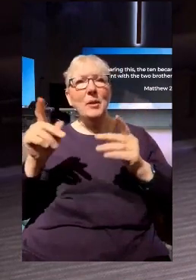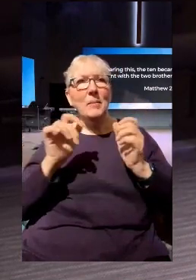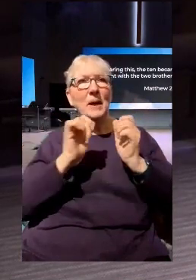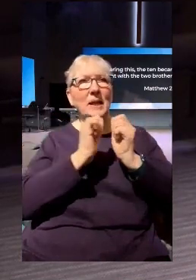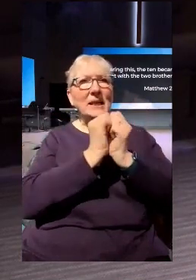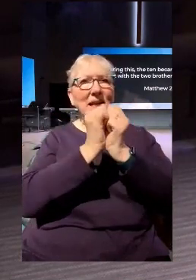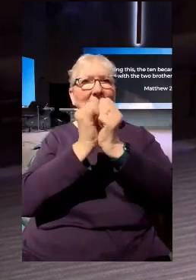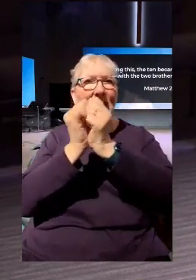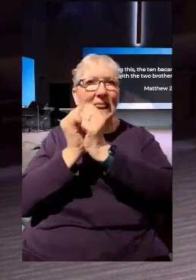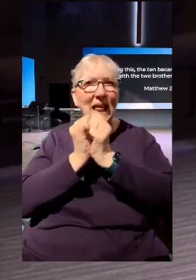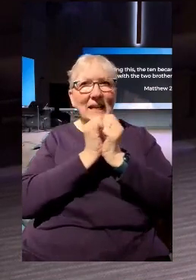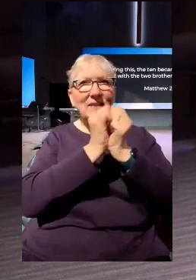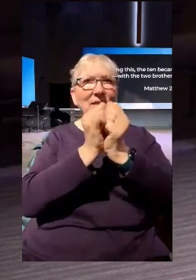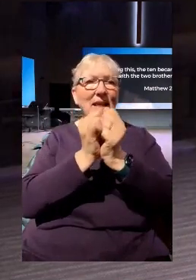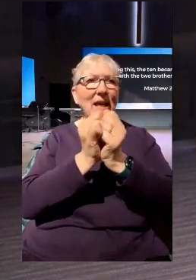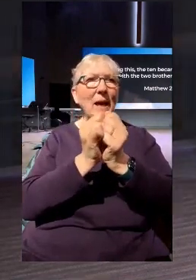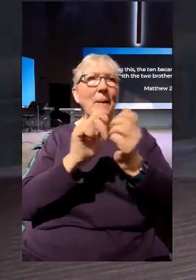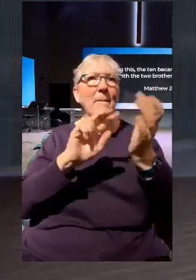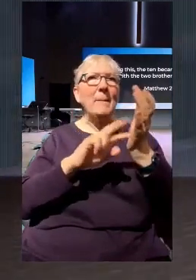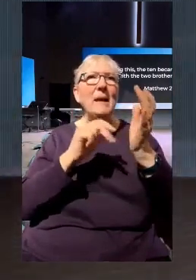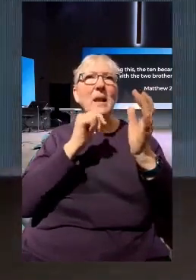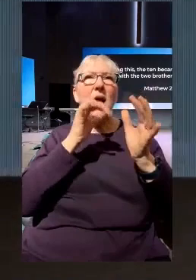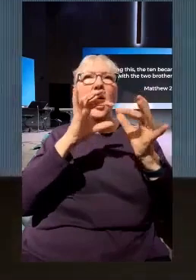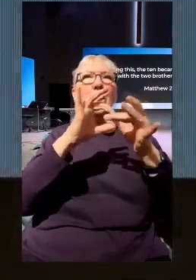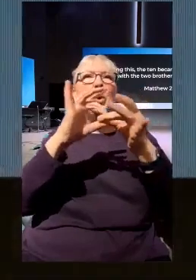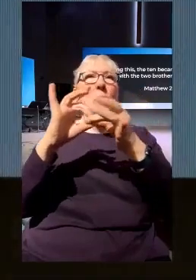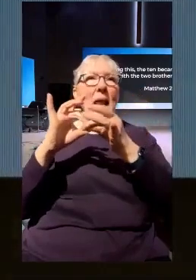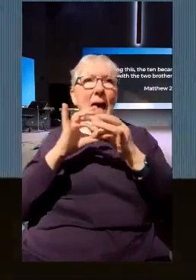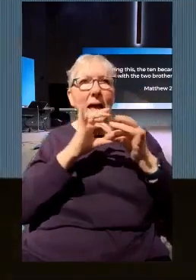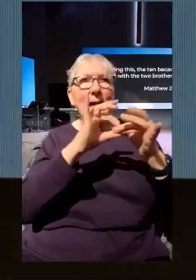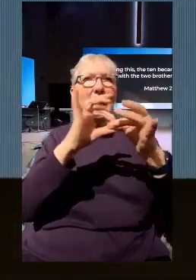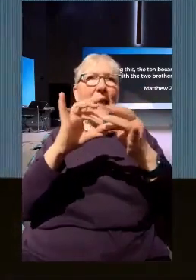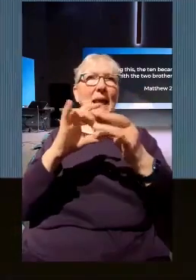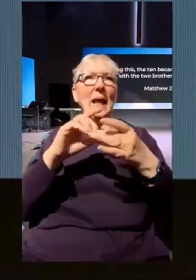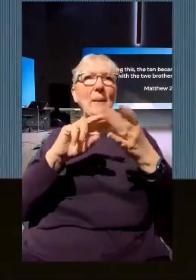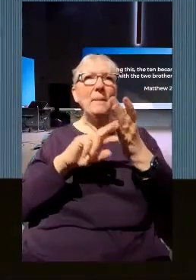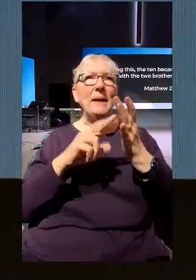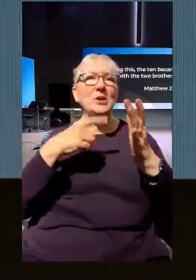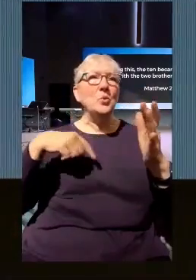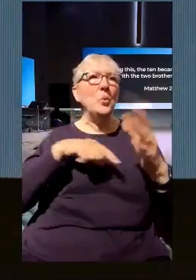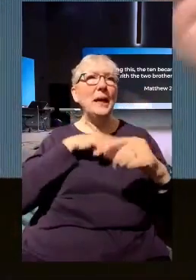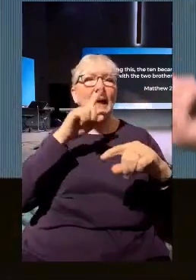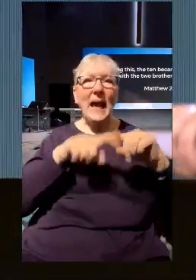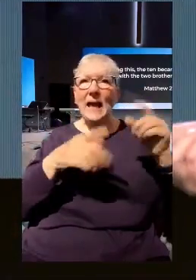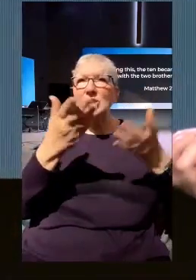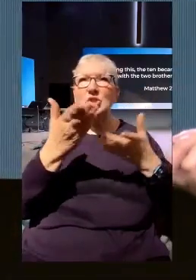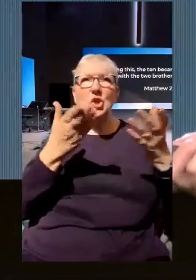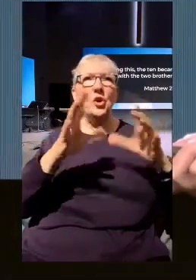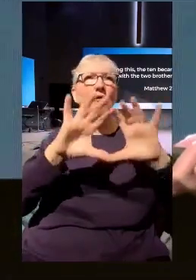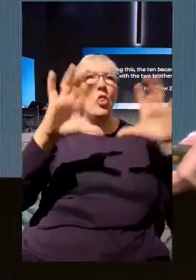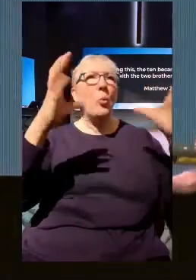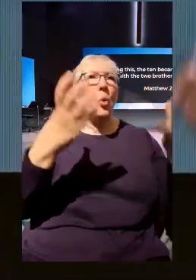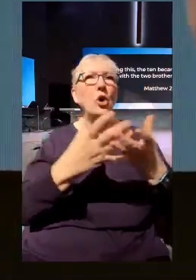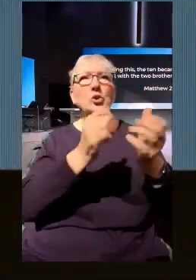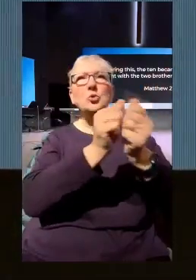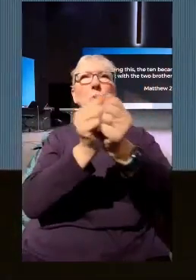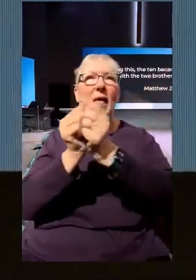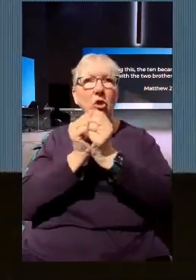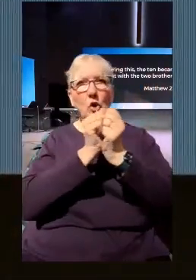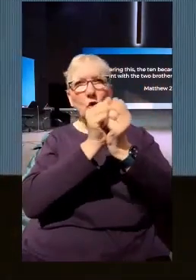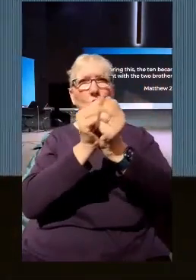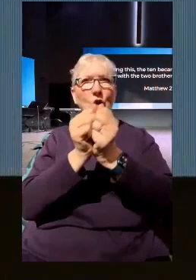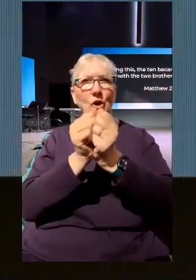of unity because of our personal ambitions diminishes our ability to serve the world together. It's like